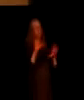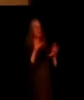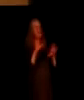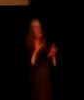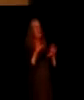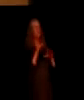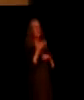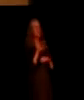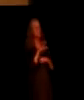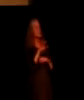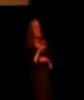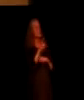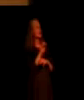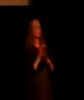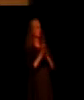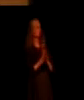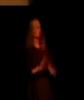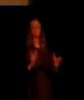any broad,